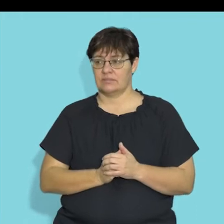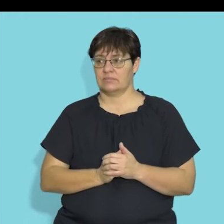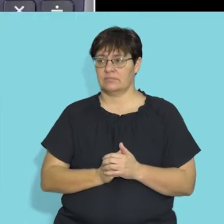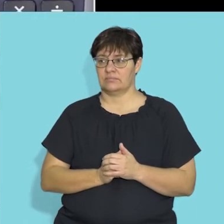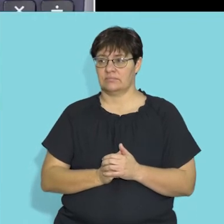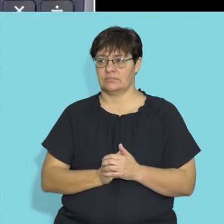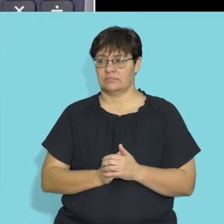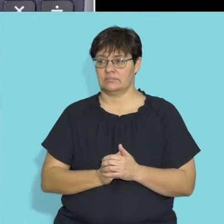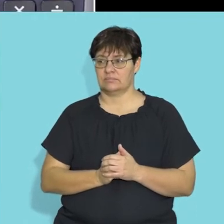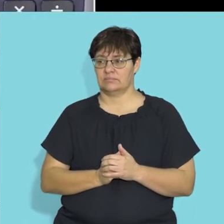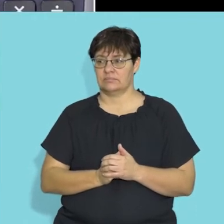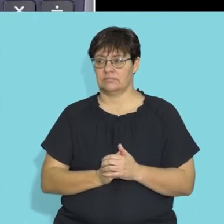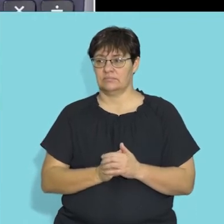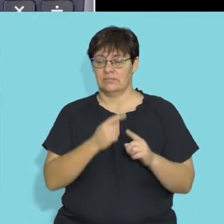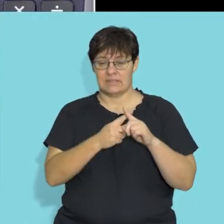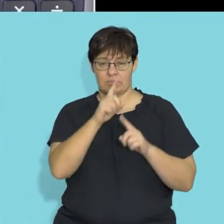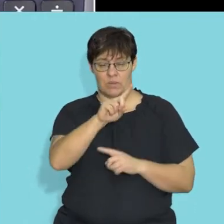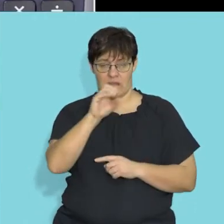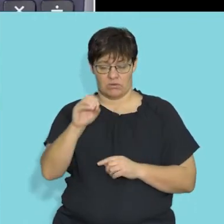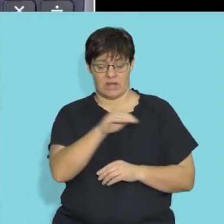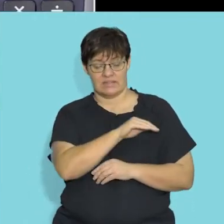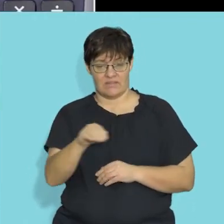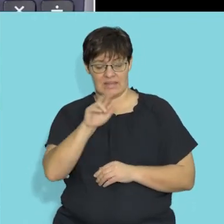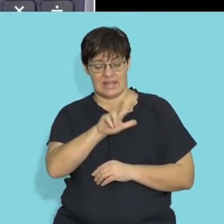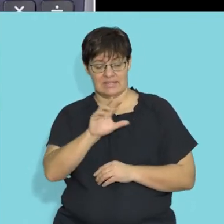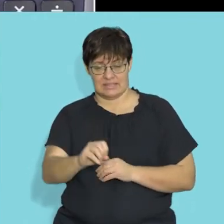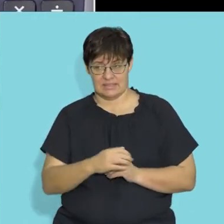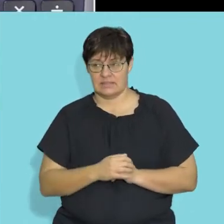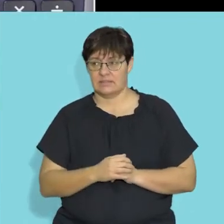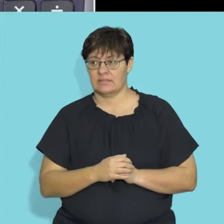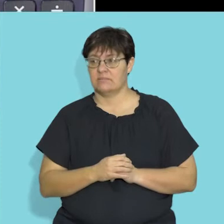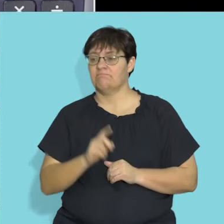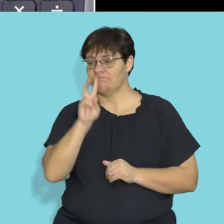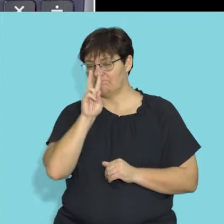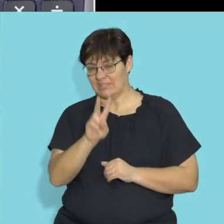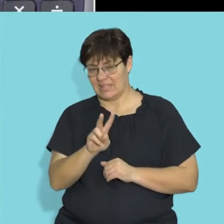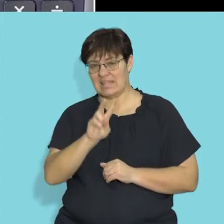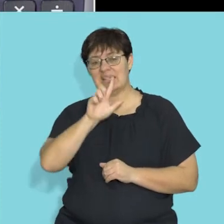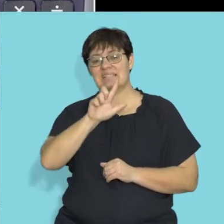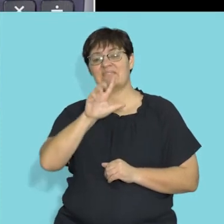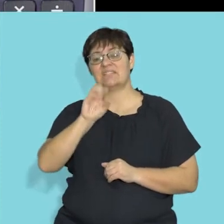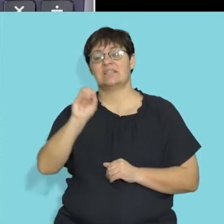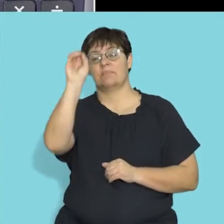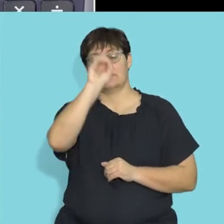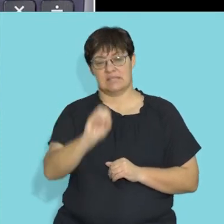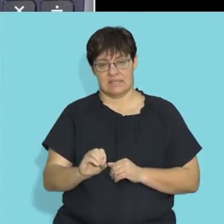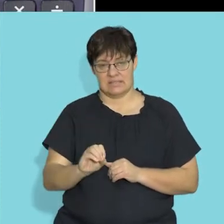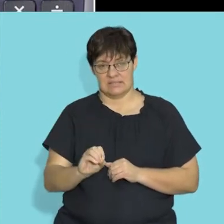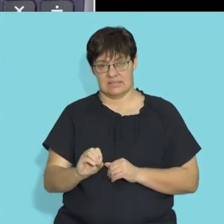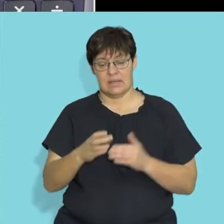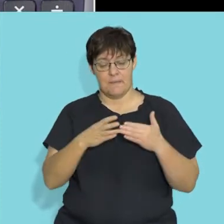that as well. So if you take 56 times 100 divided by 80, you can see